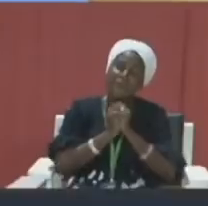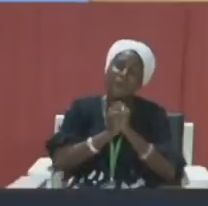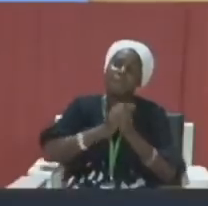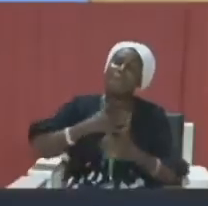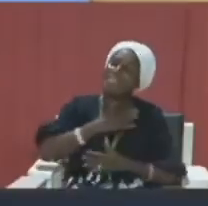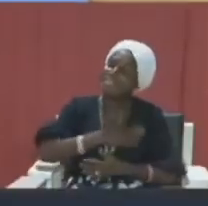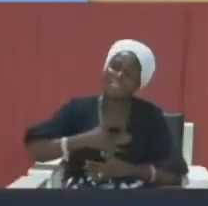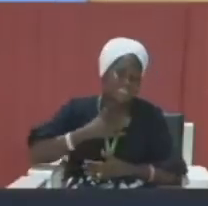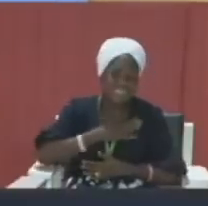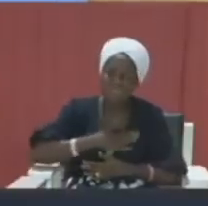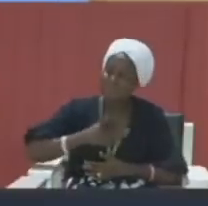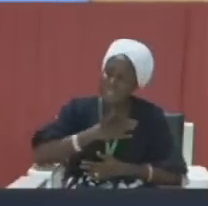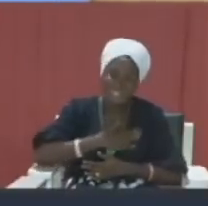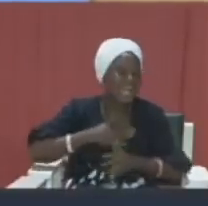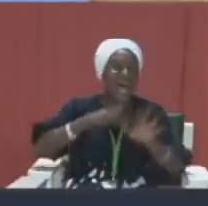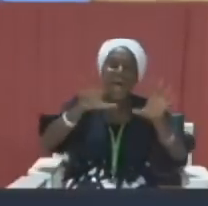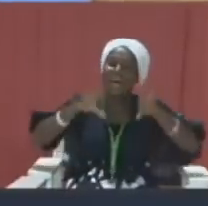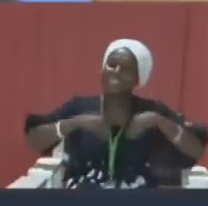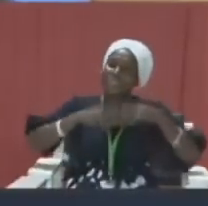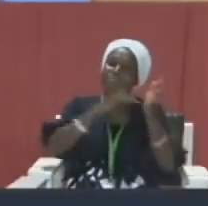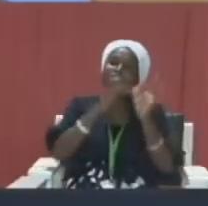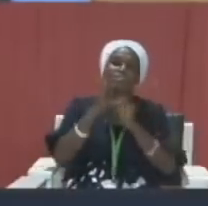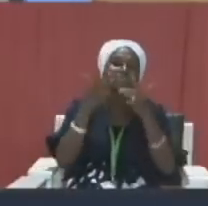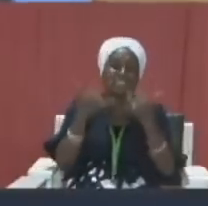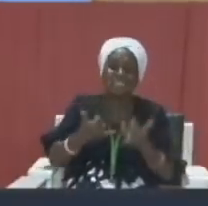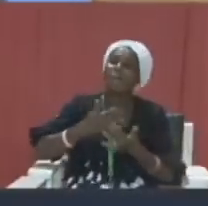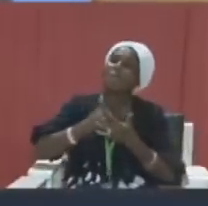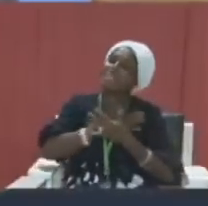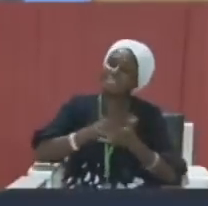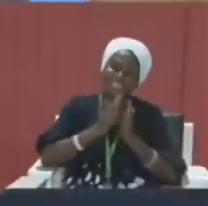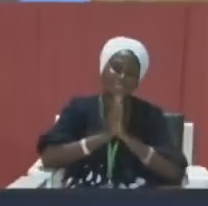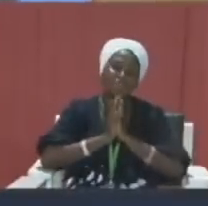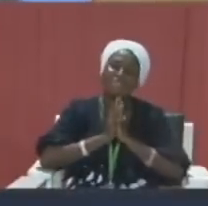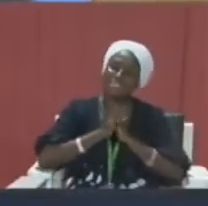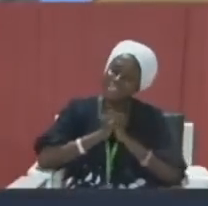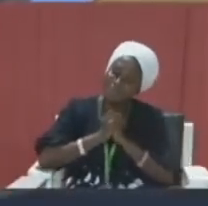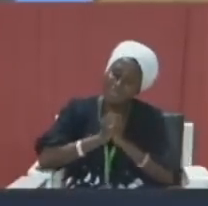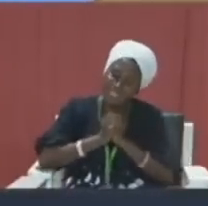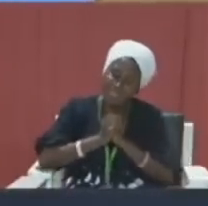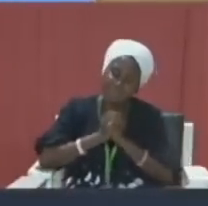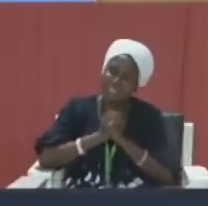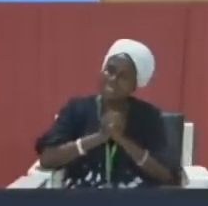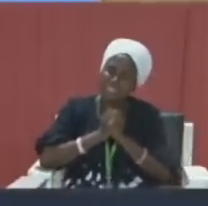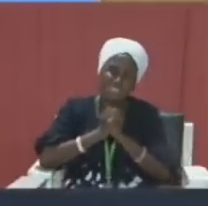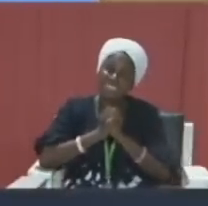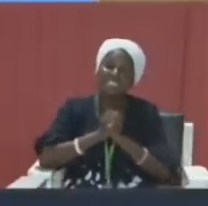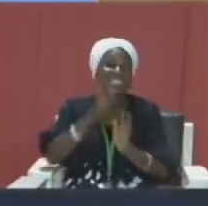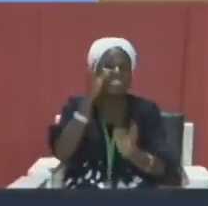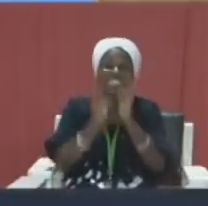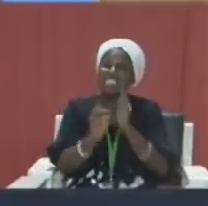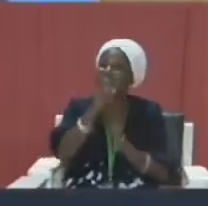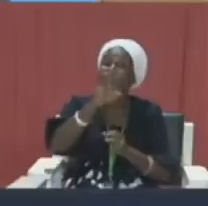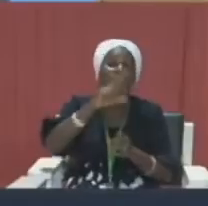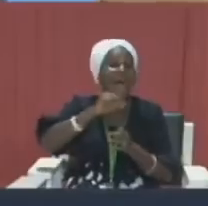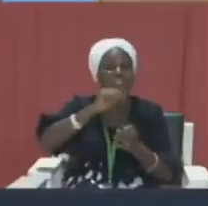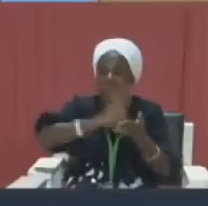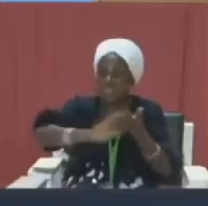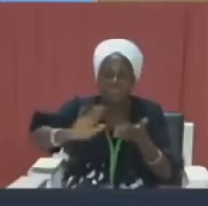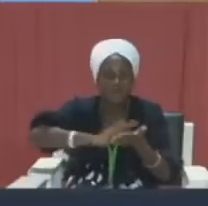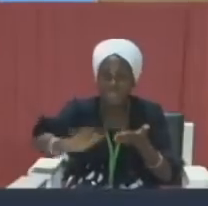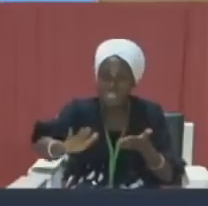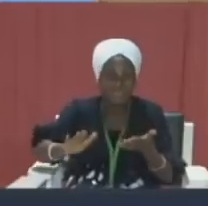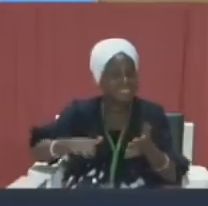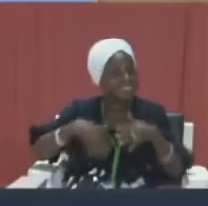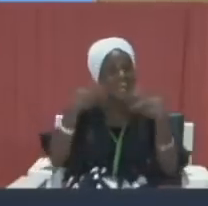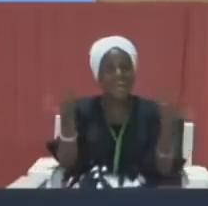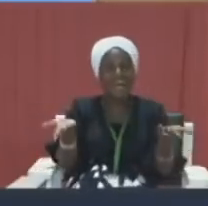for you to be forgiven. If you are not forgiven, there is no way you will escape death in eternal